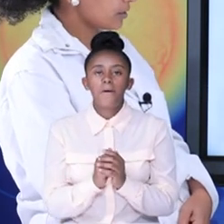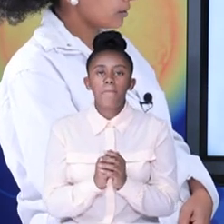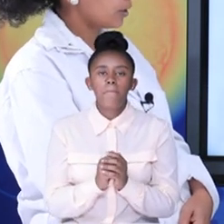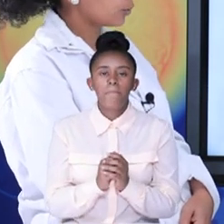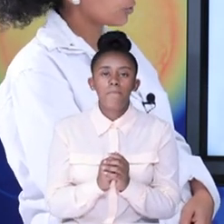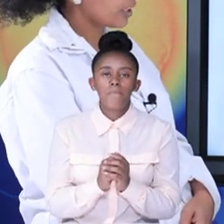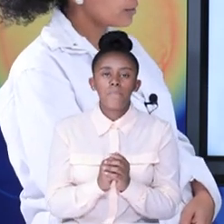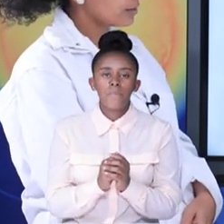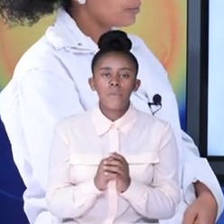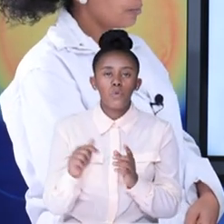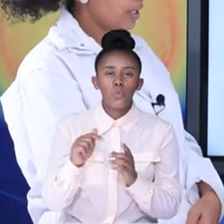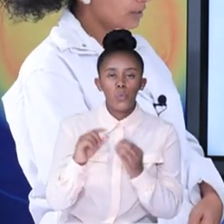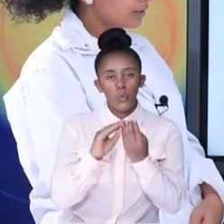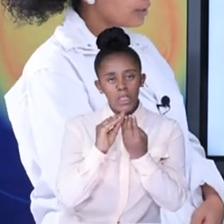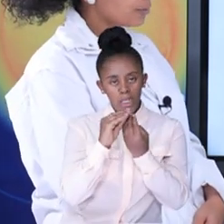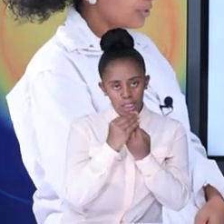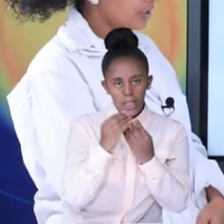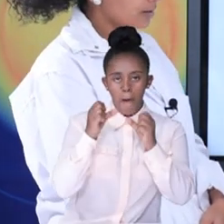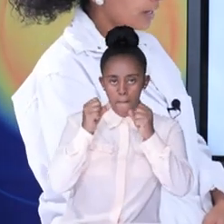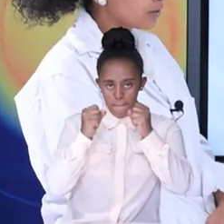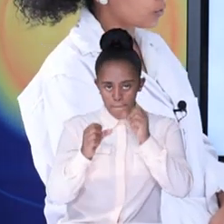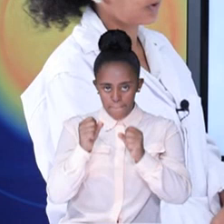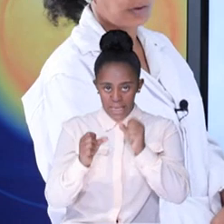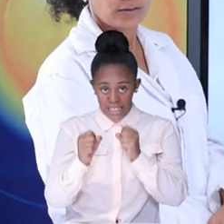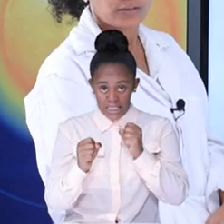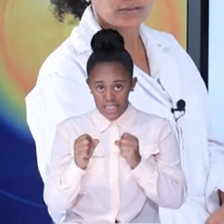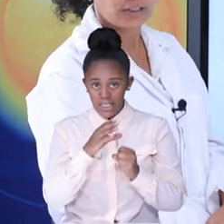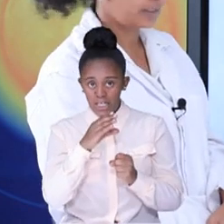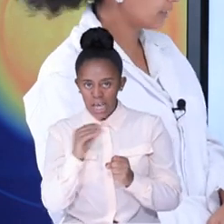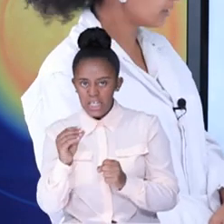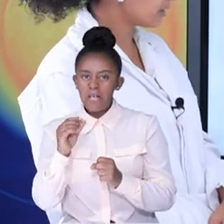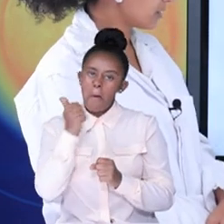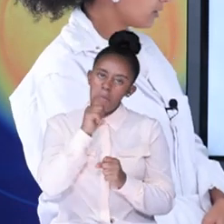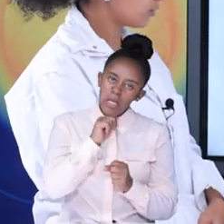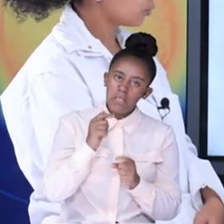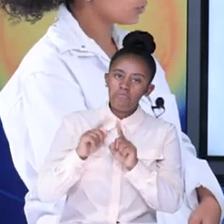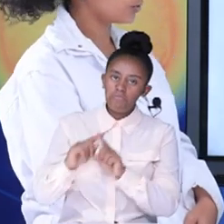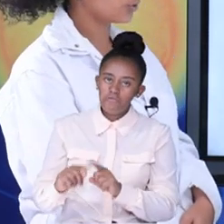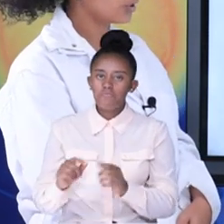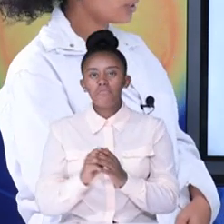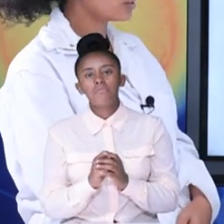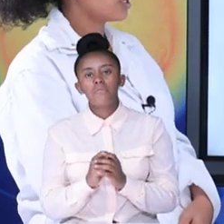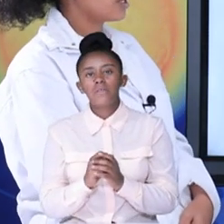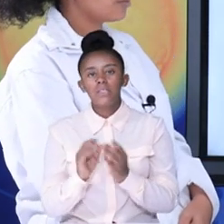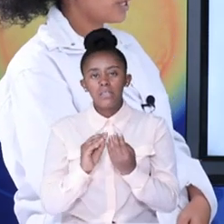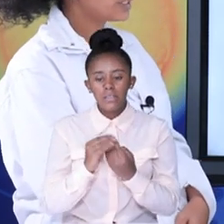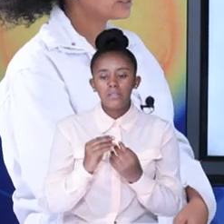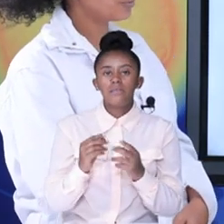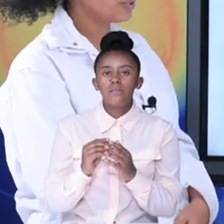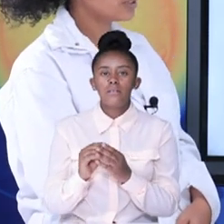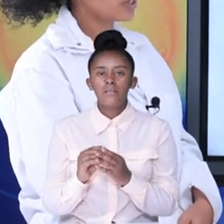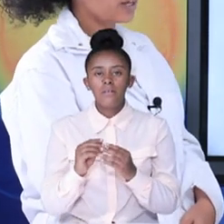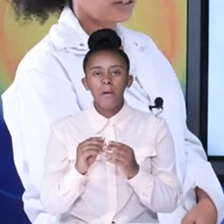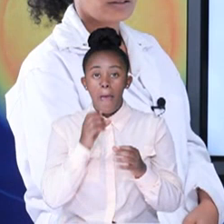It says, to treat milk, beer, and so on. A technique that is used to treat